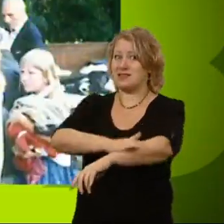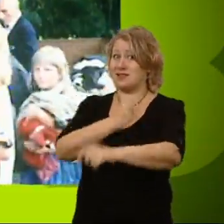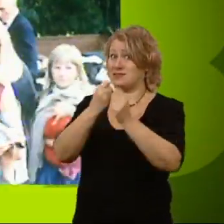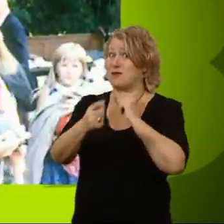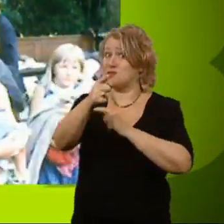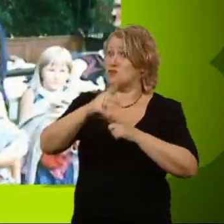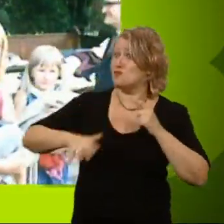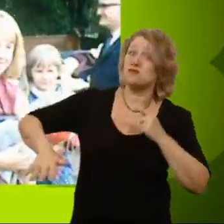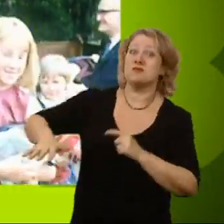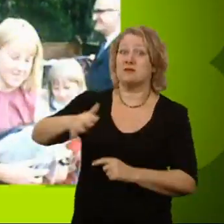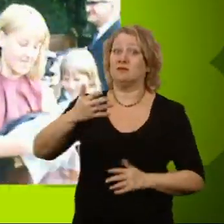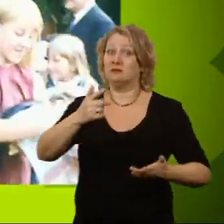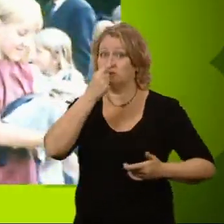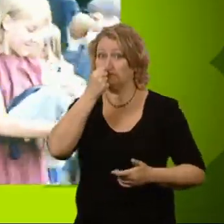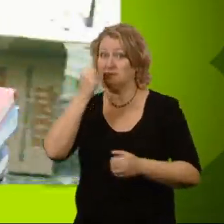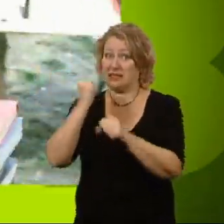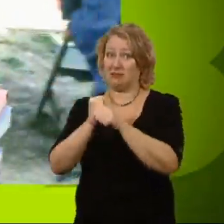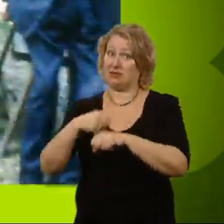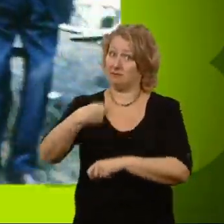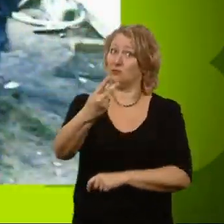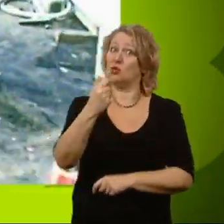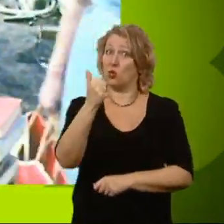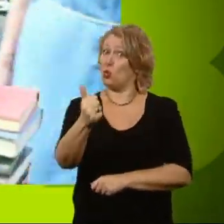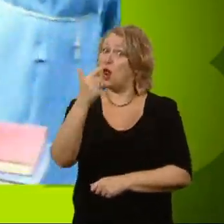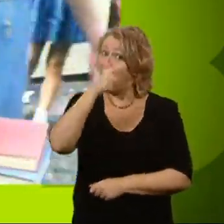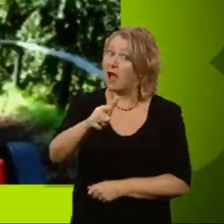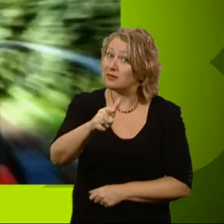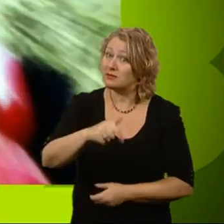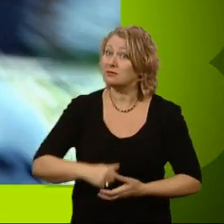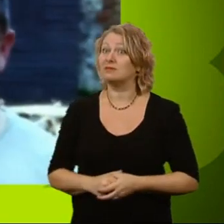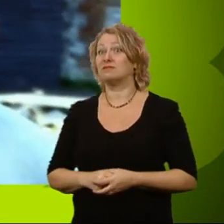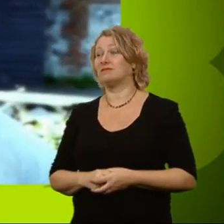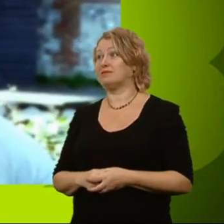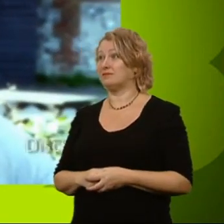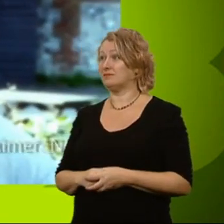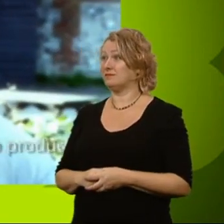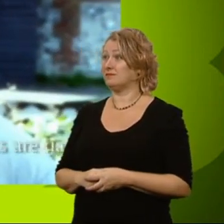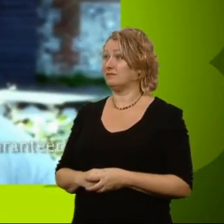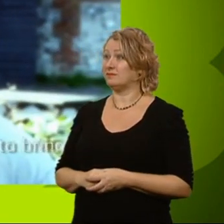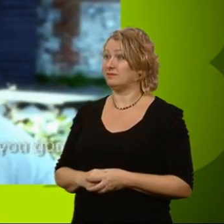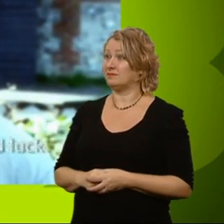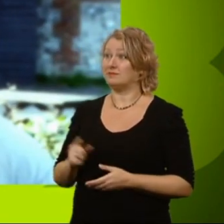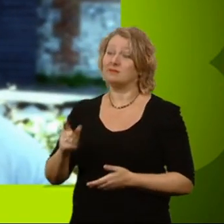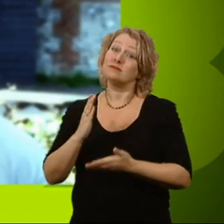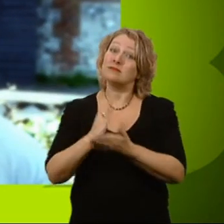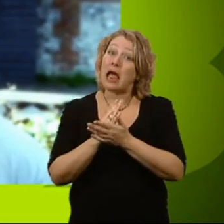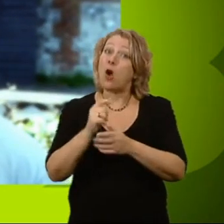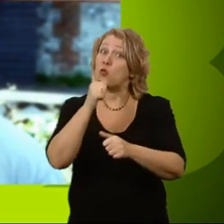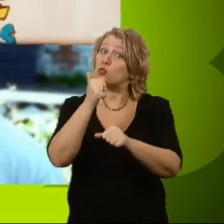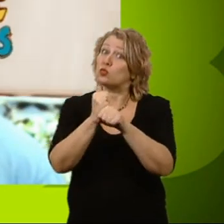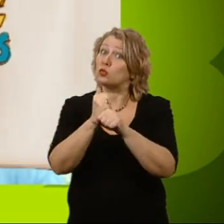field near you. All products are guaranteed to bring you good luck. Oi! No products are guaranteed to bring you good